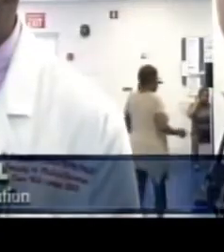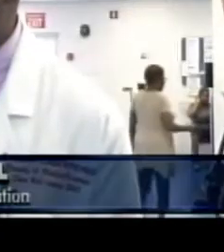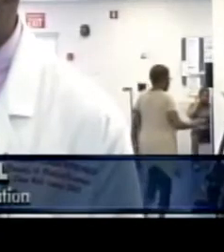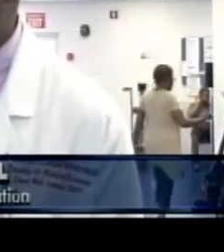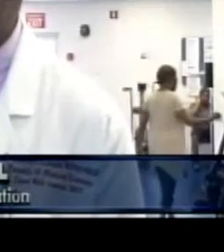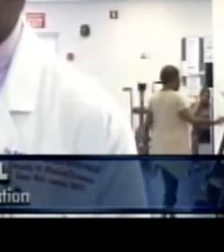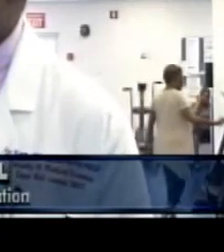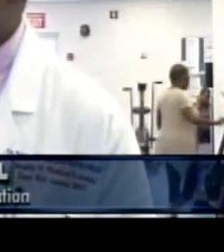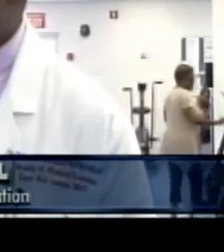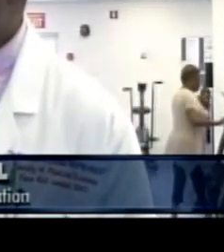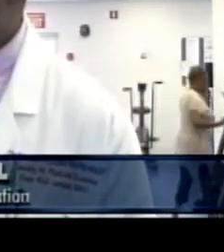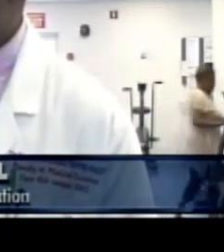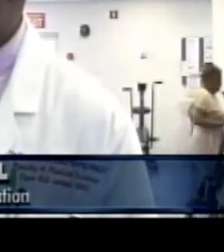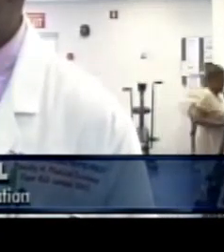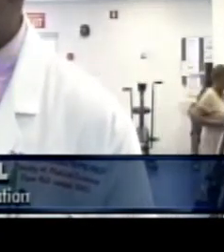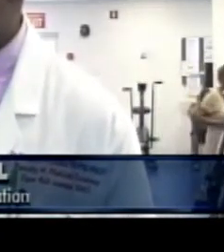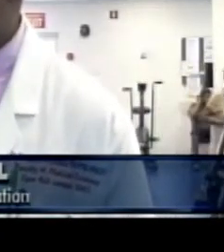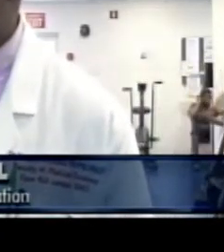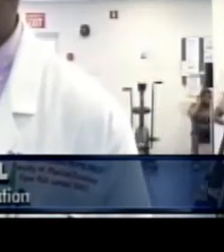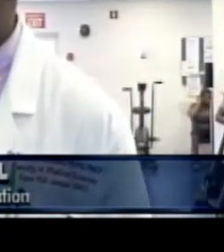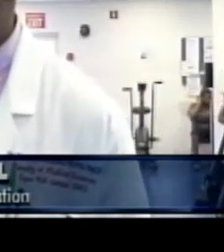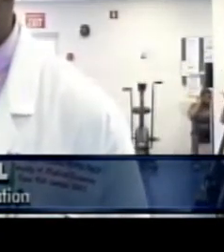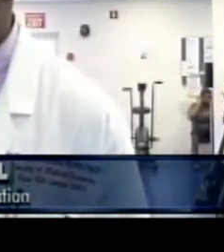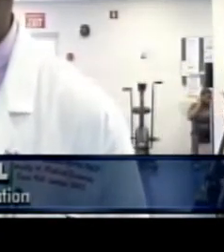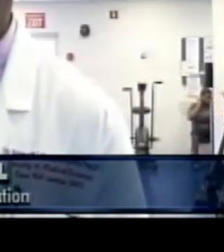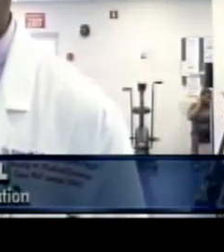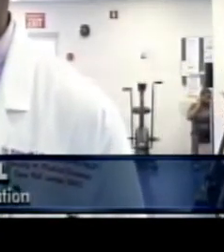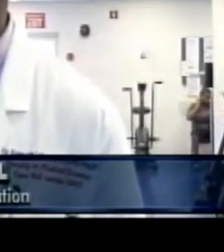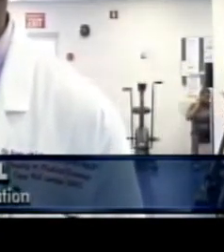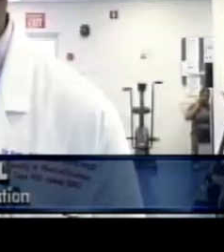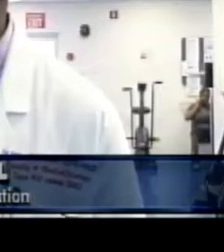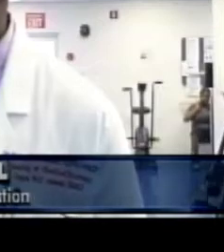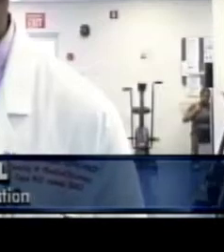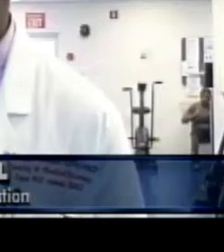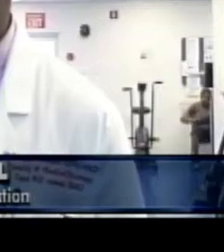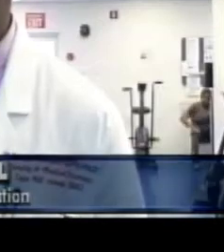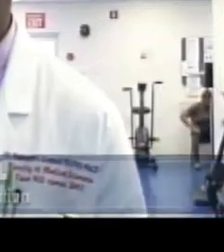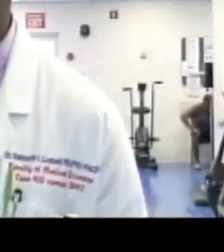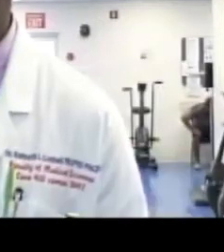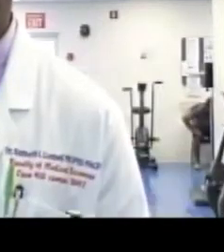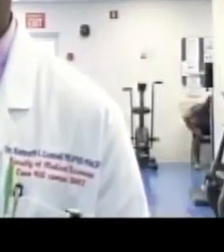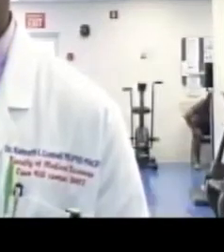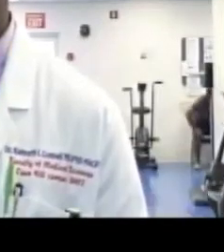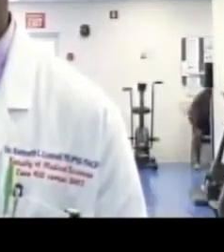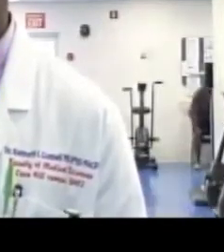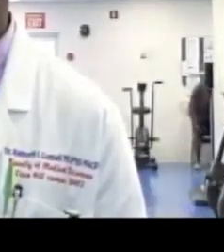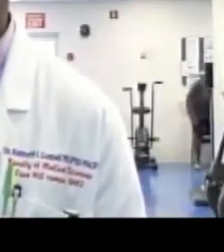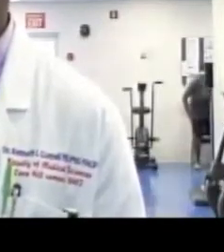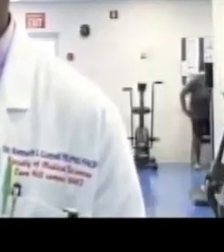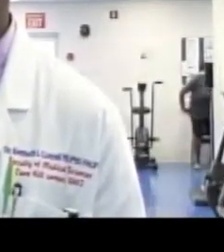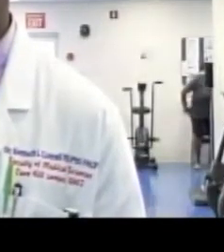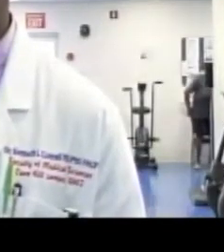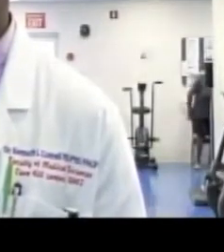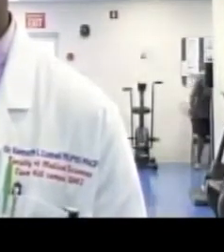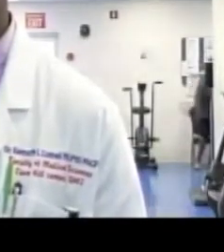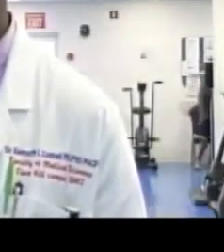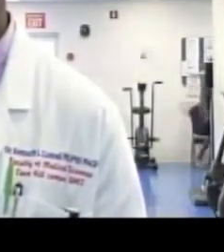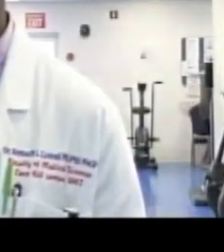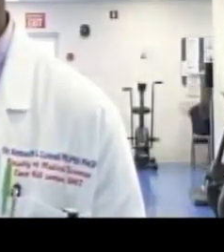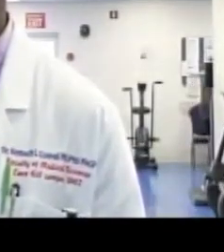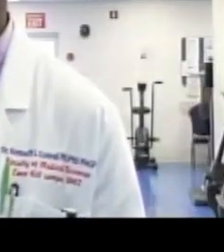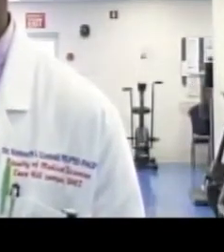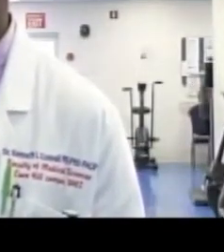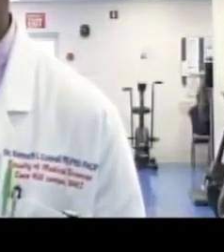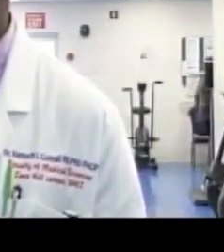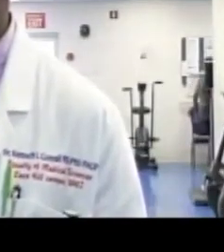death or mortality is not blood sugar control, it's blood pressure control. And so whilst many people out there, and this is a